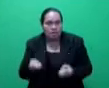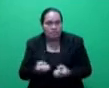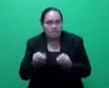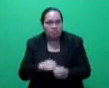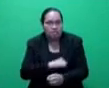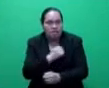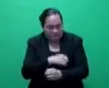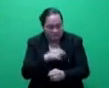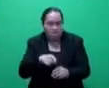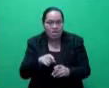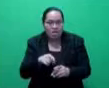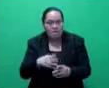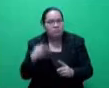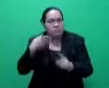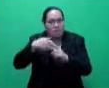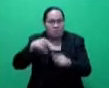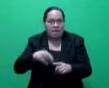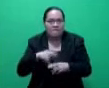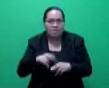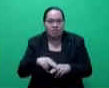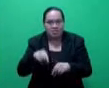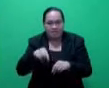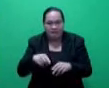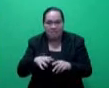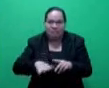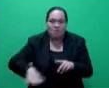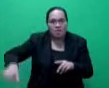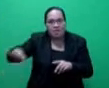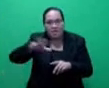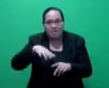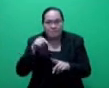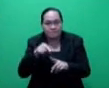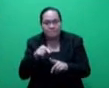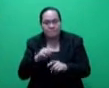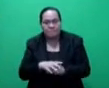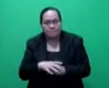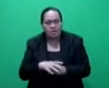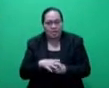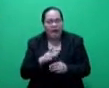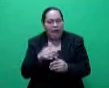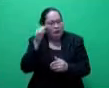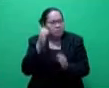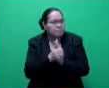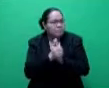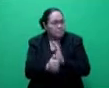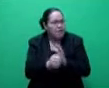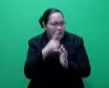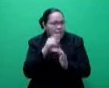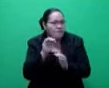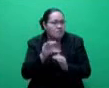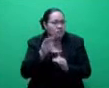as the hub of the Pacific. With that immense potential in our future, I look forward to the day